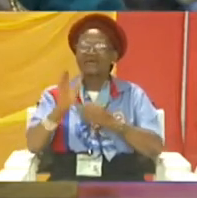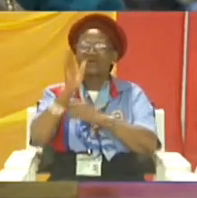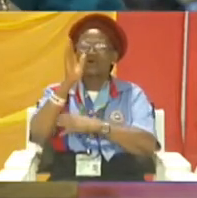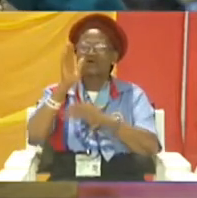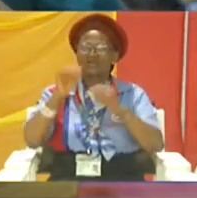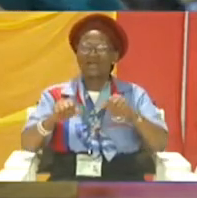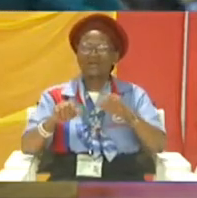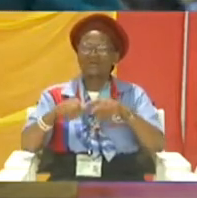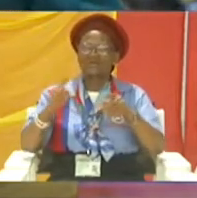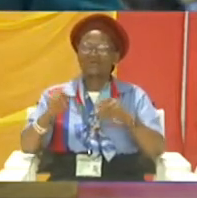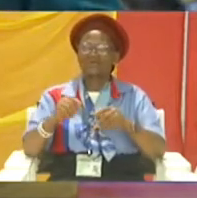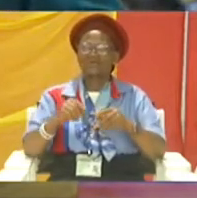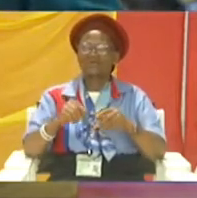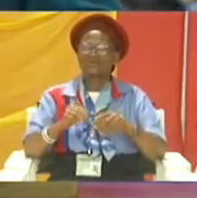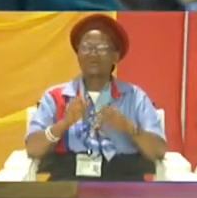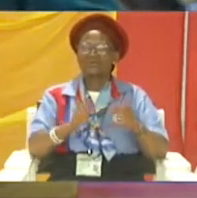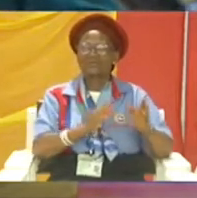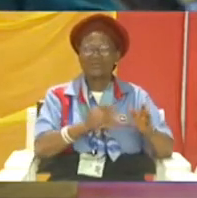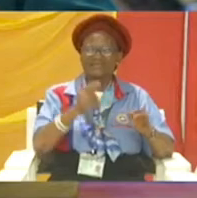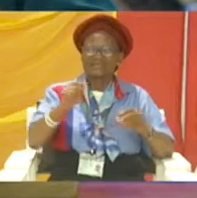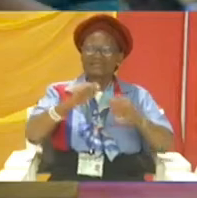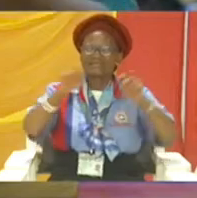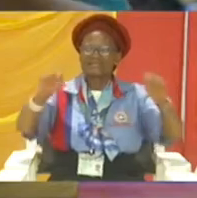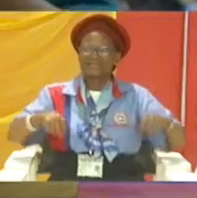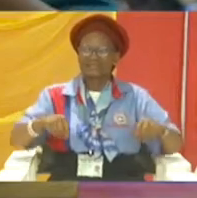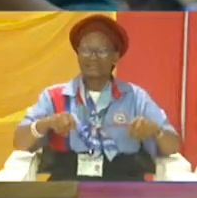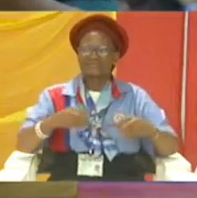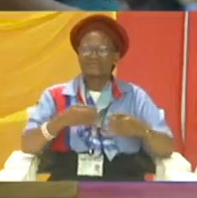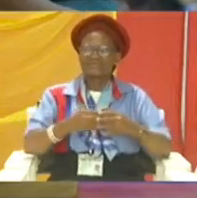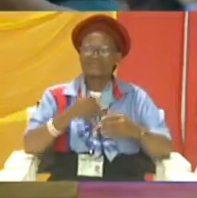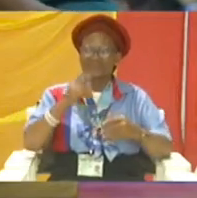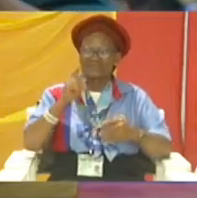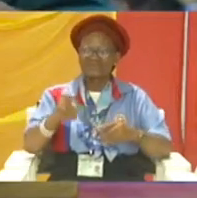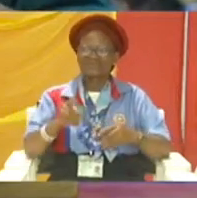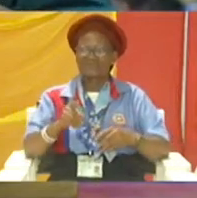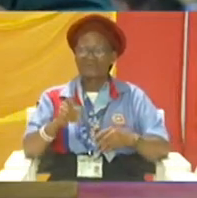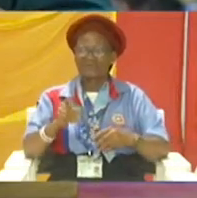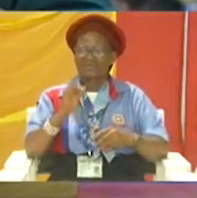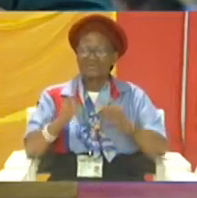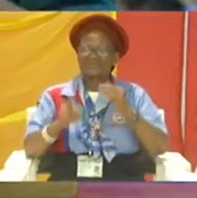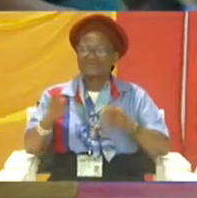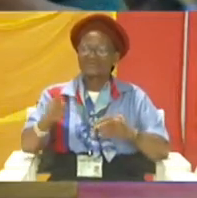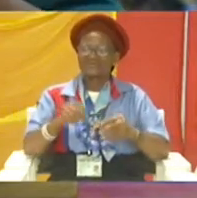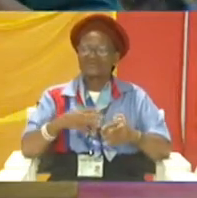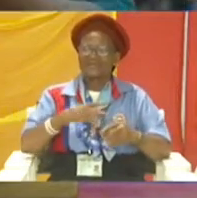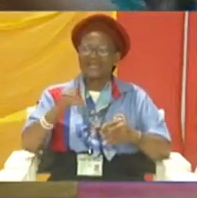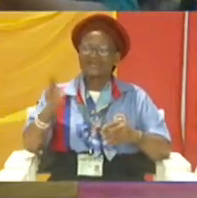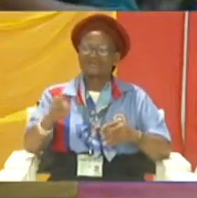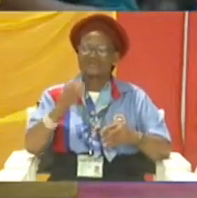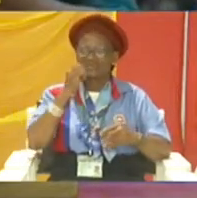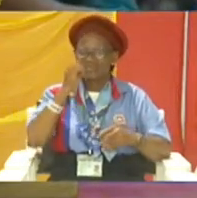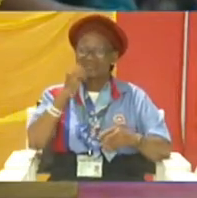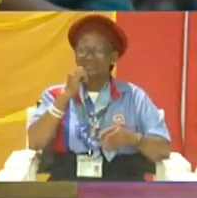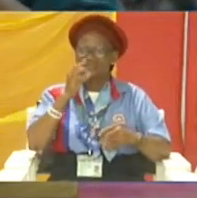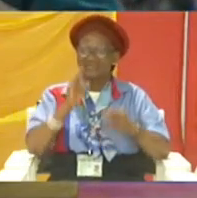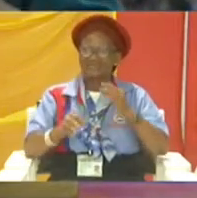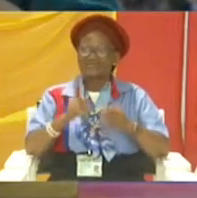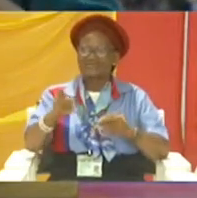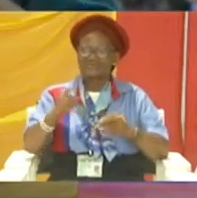table before you. If you like, you eat. If you like,